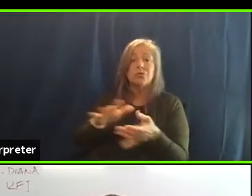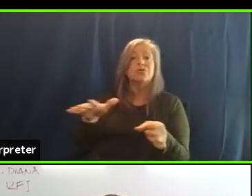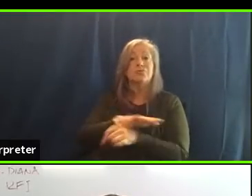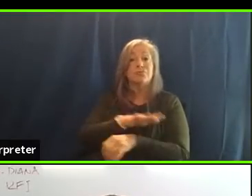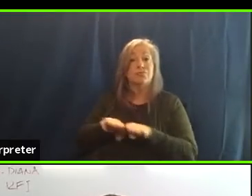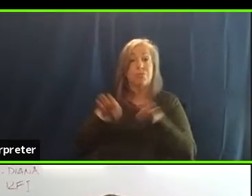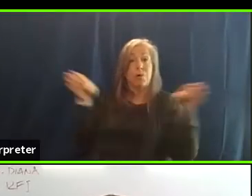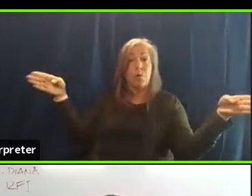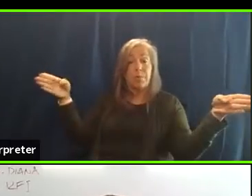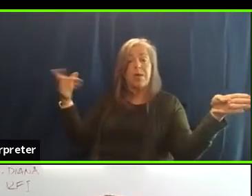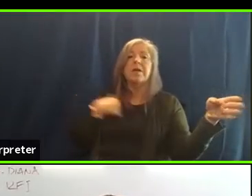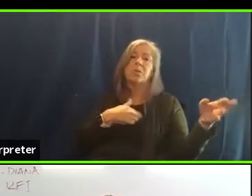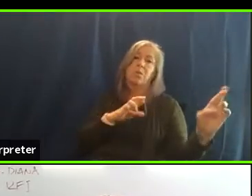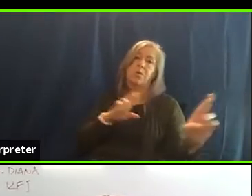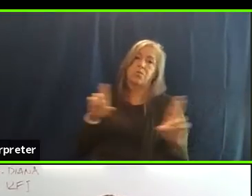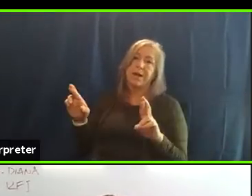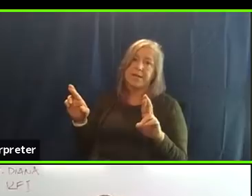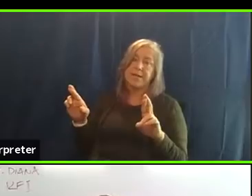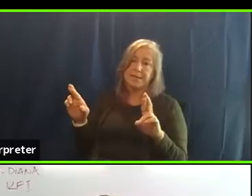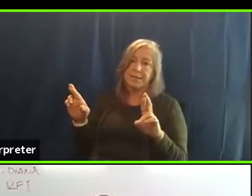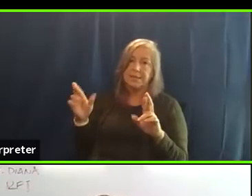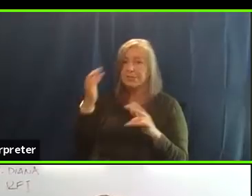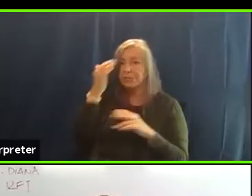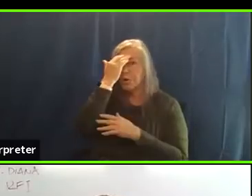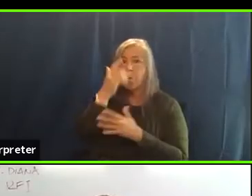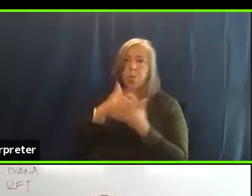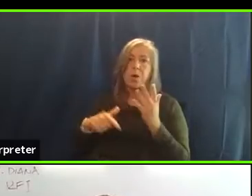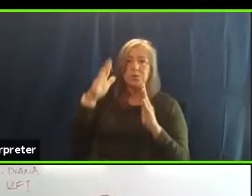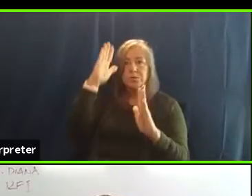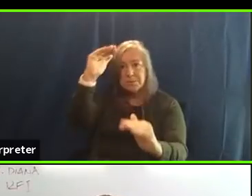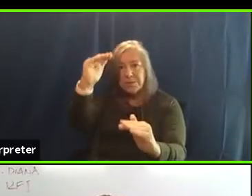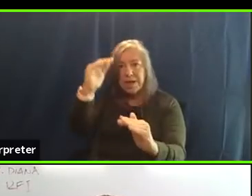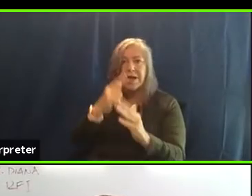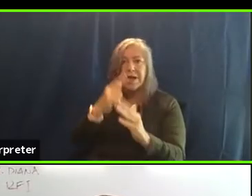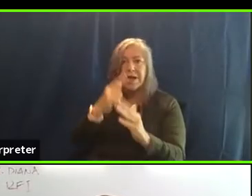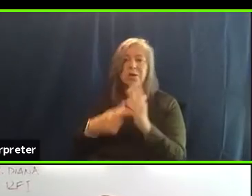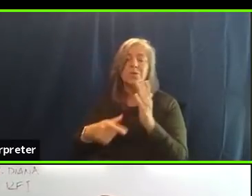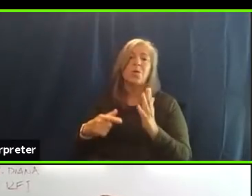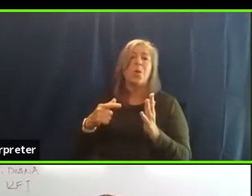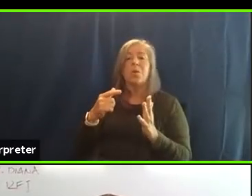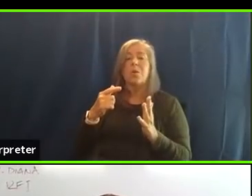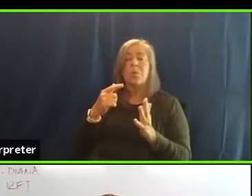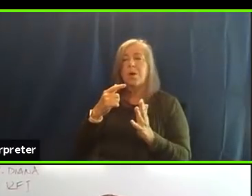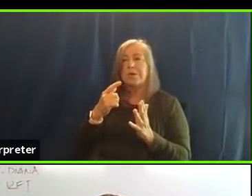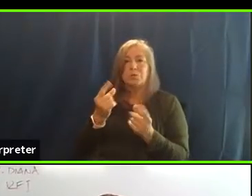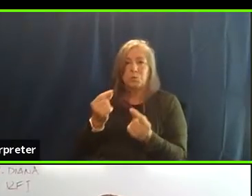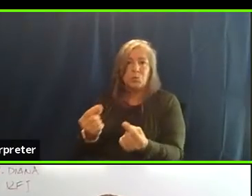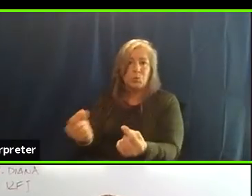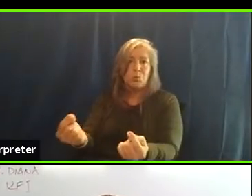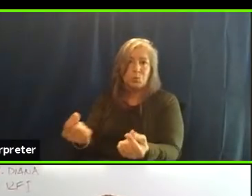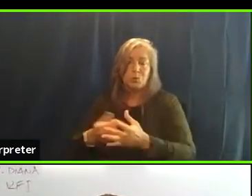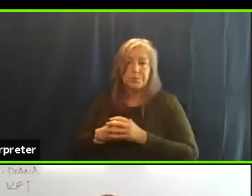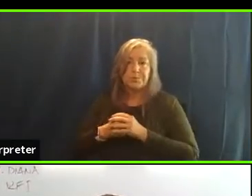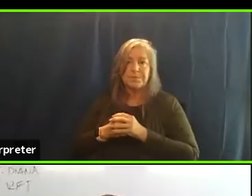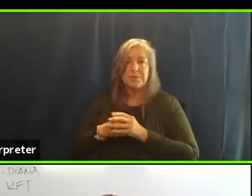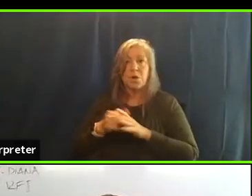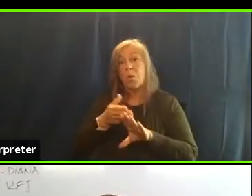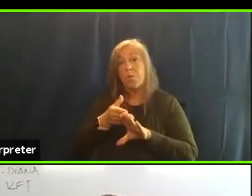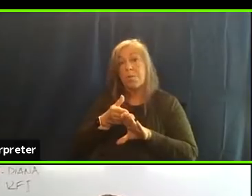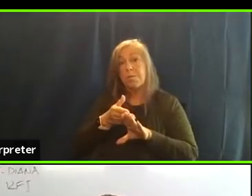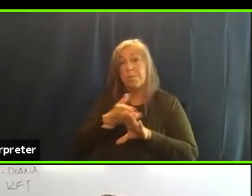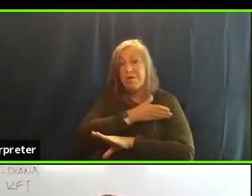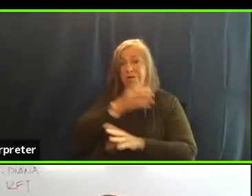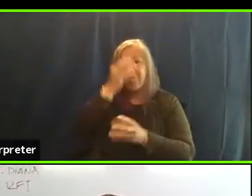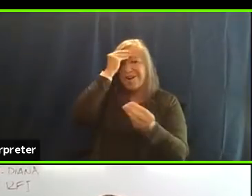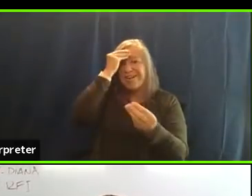important that those classrooms are ready to go, because if we wait until we get that call, it's going to be several weeks before we can even think about getting students back into the